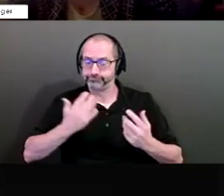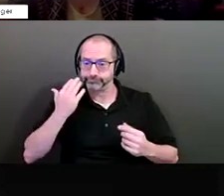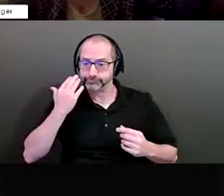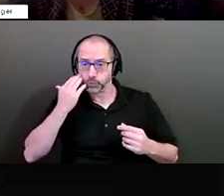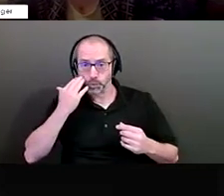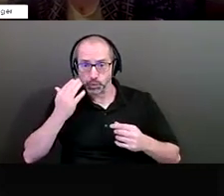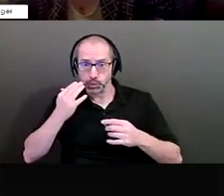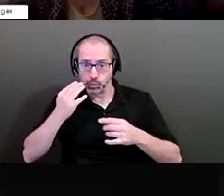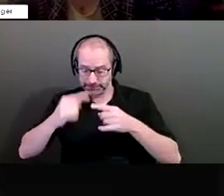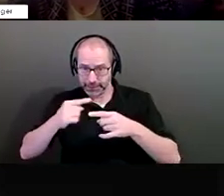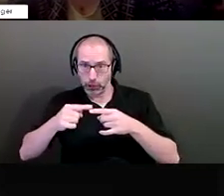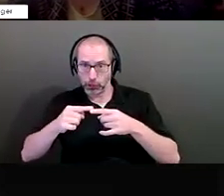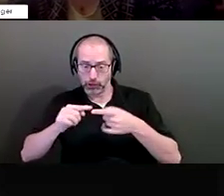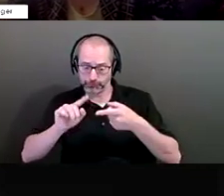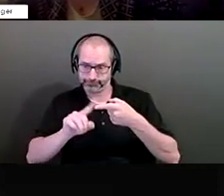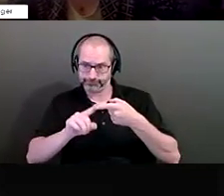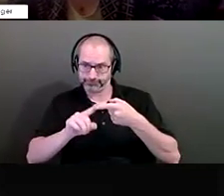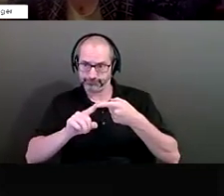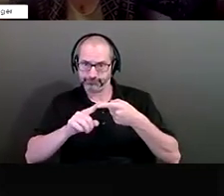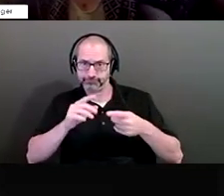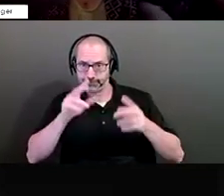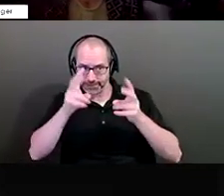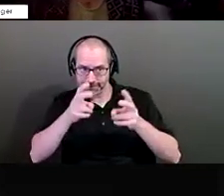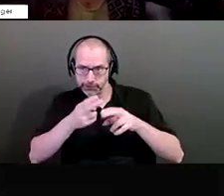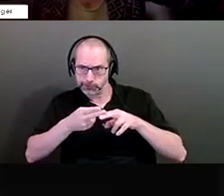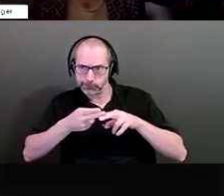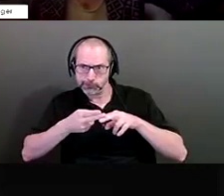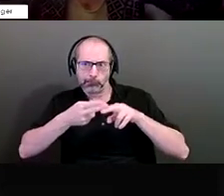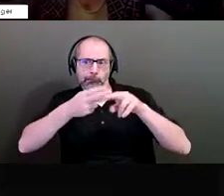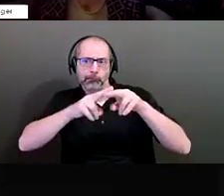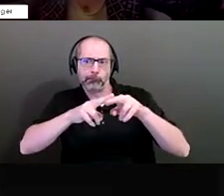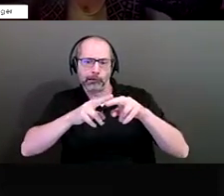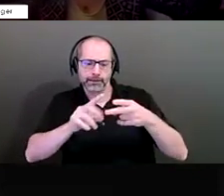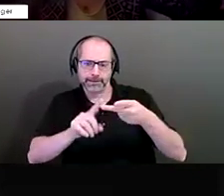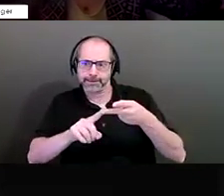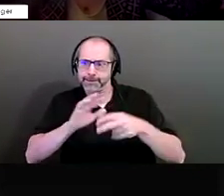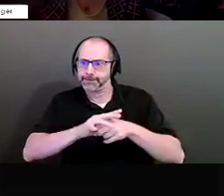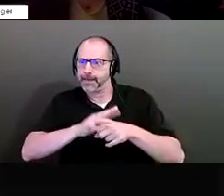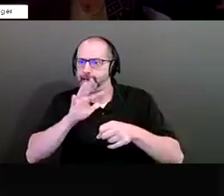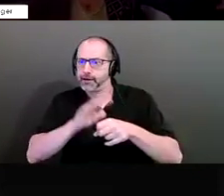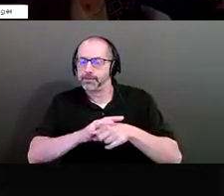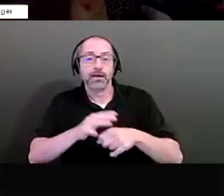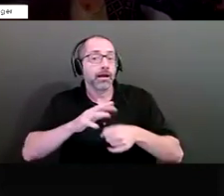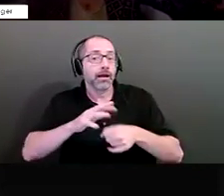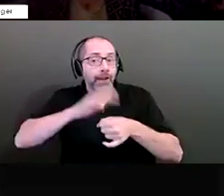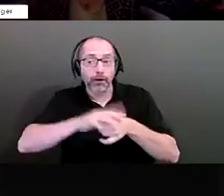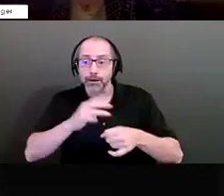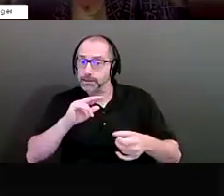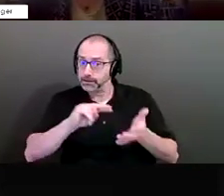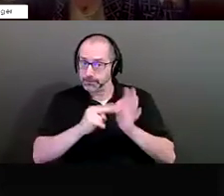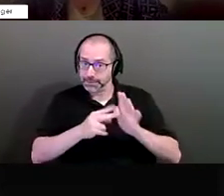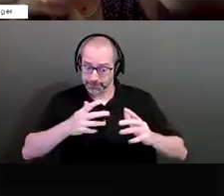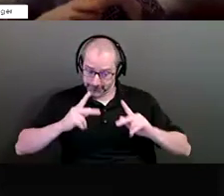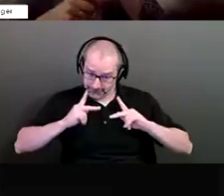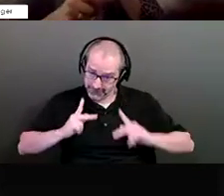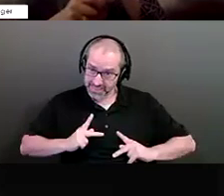where there's an escalation of issues, there's a flare-up. It doesn't have to be physical violence.